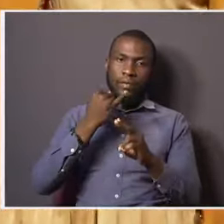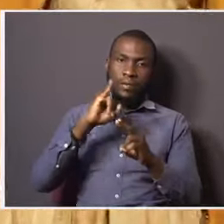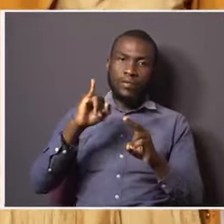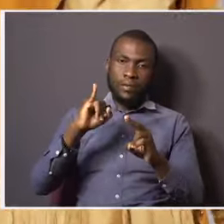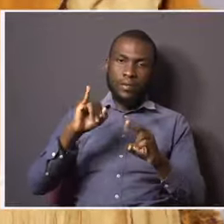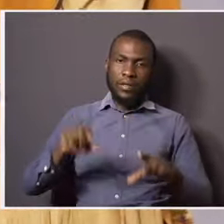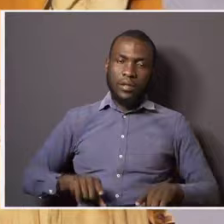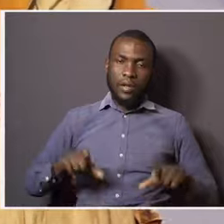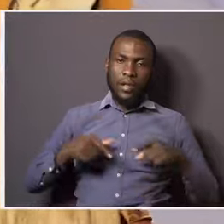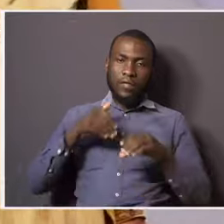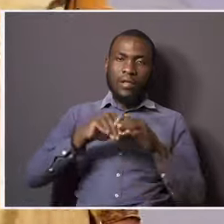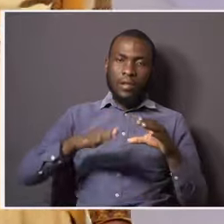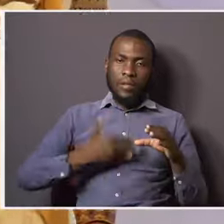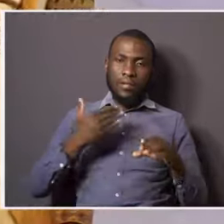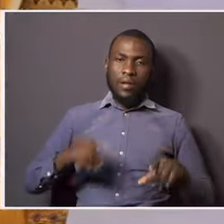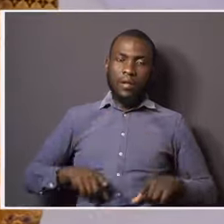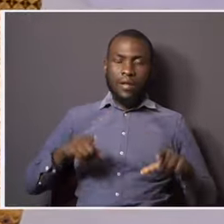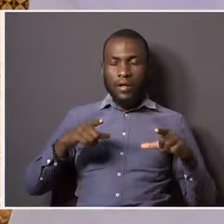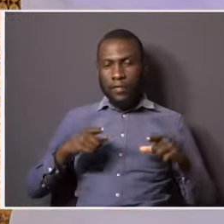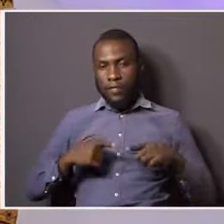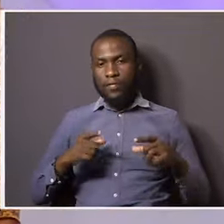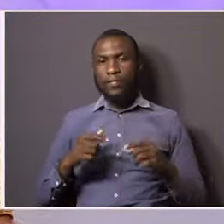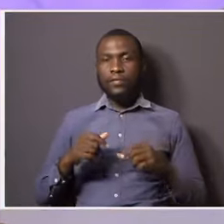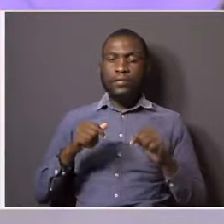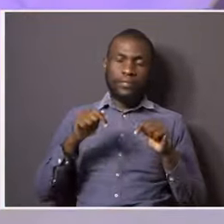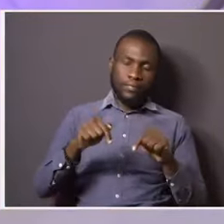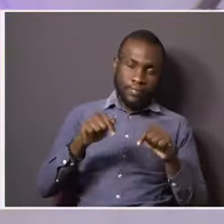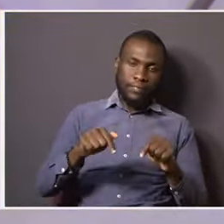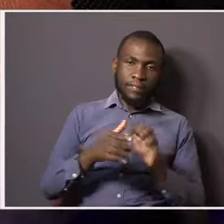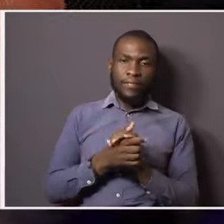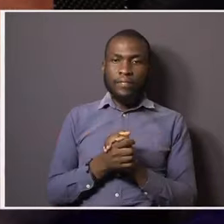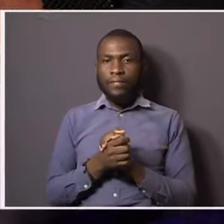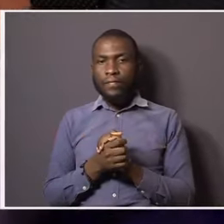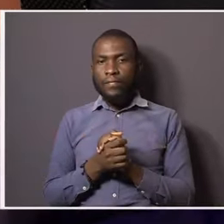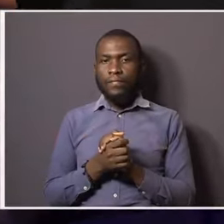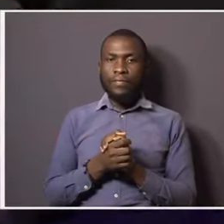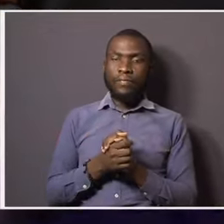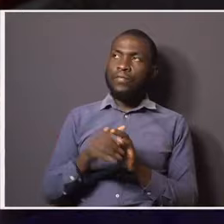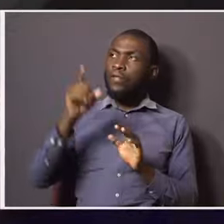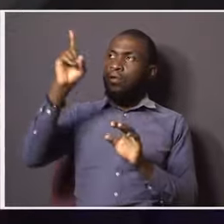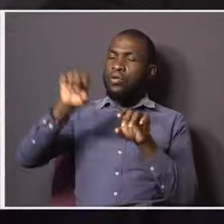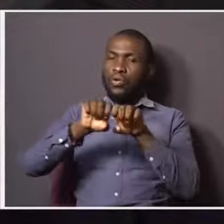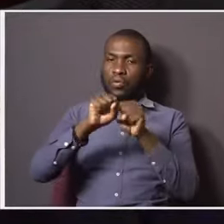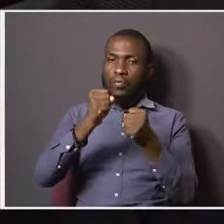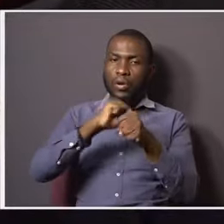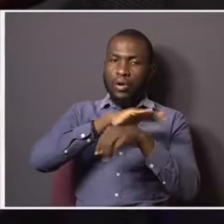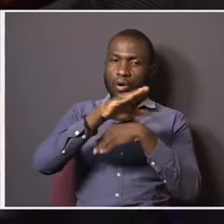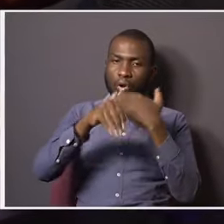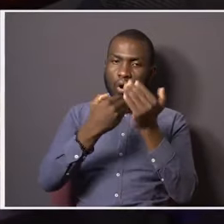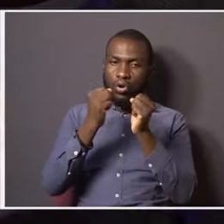my life, in your life, in our lives today. 'Cause you break every